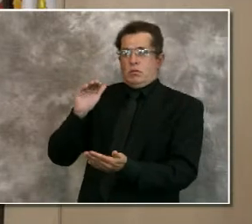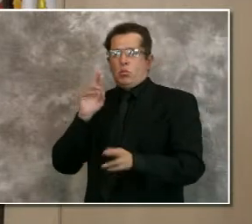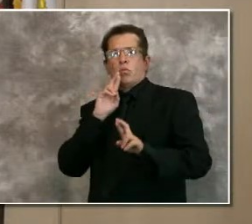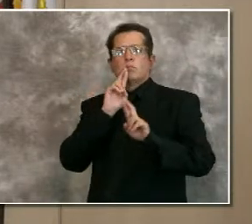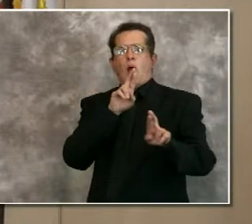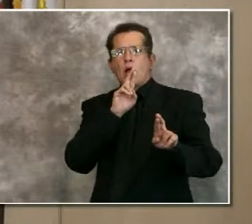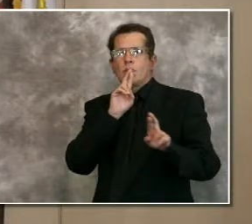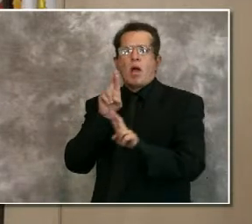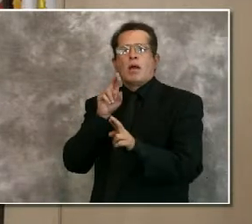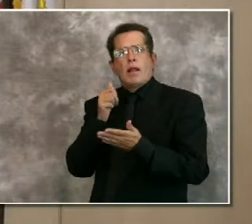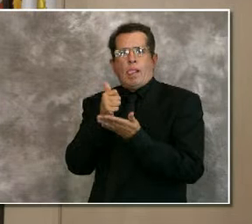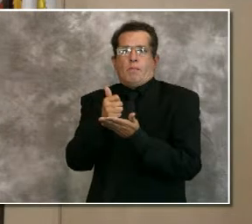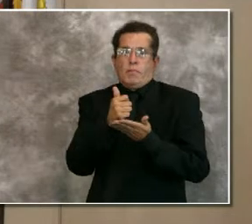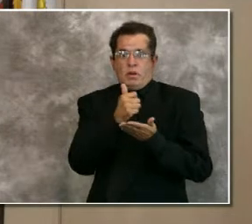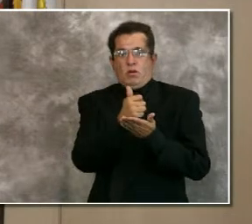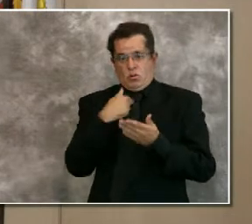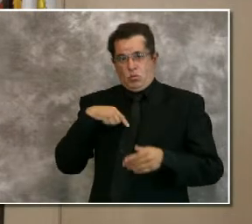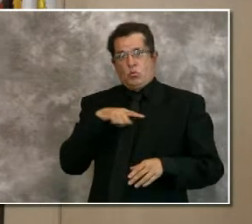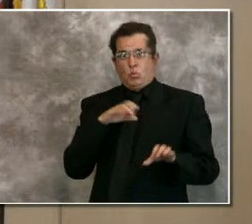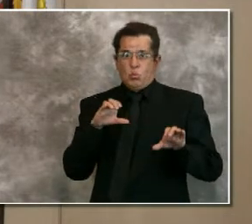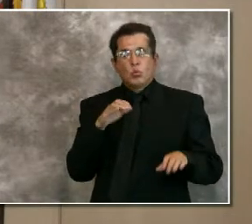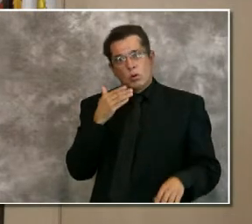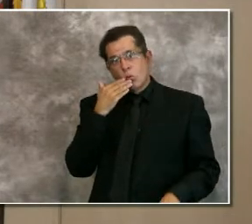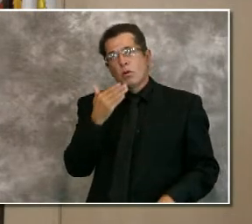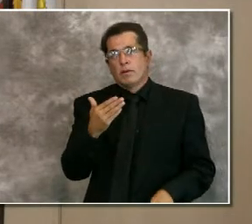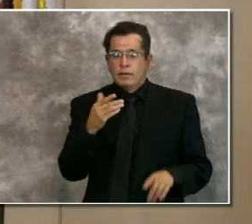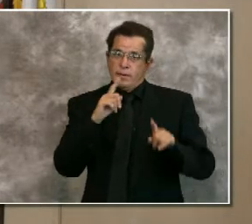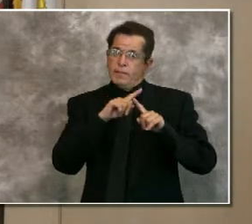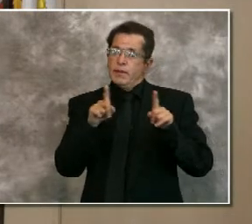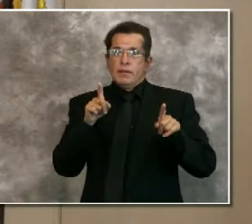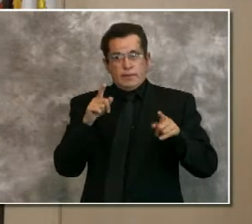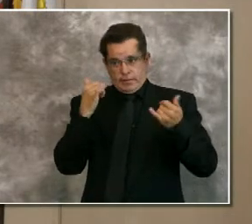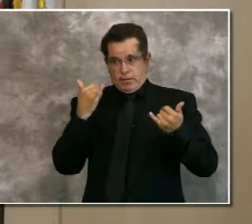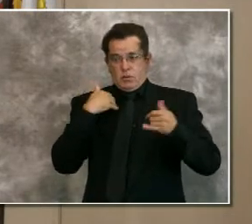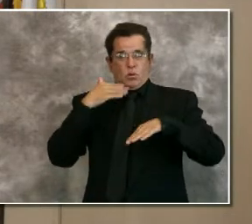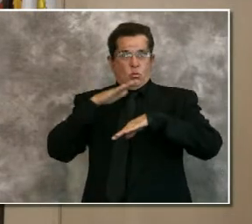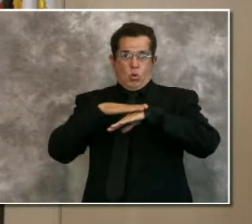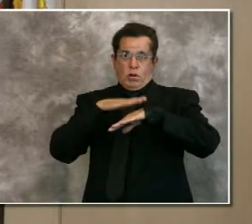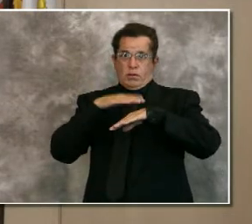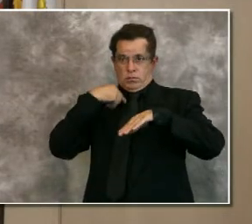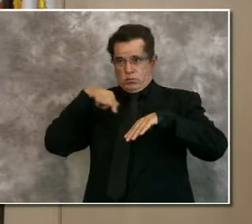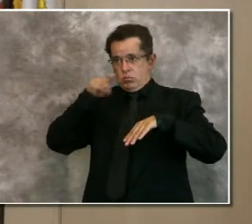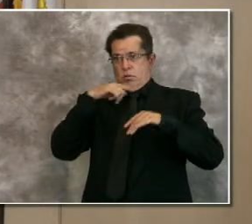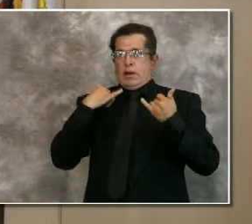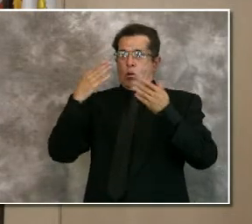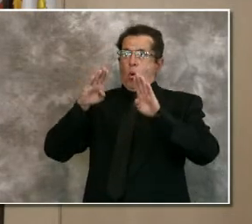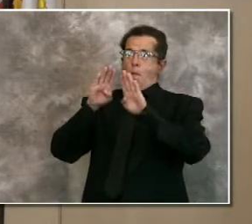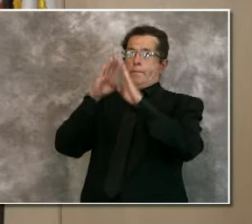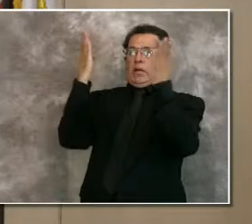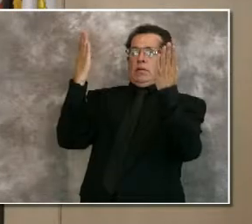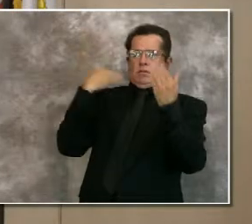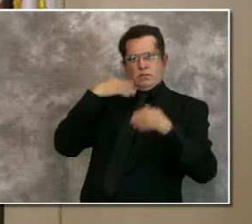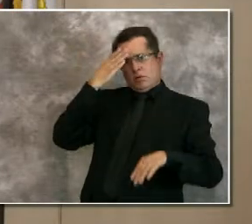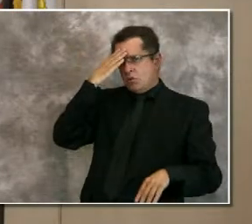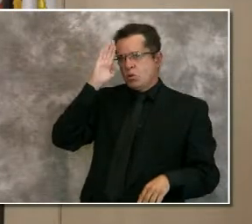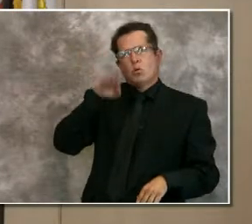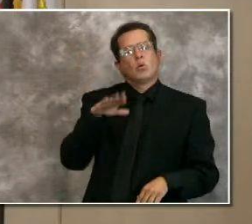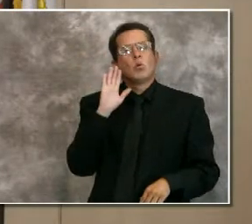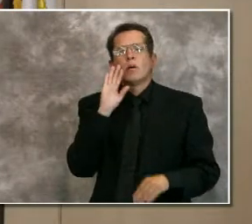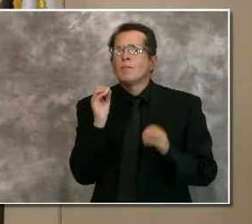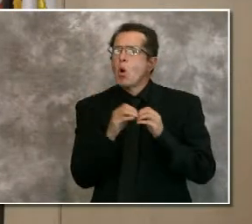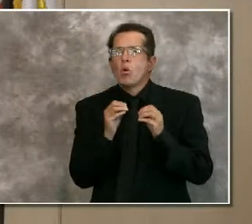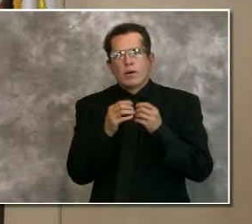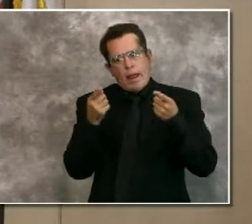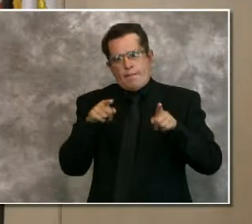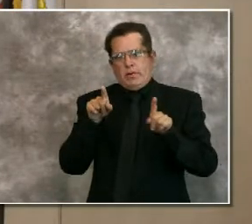response to COVID-19. But again, as we open back up, we knew that we would have an increased number in